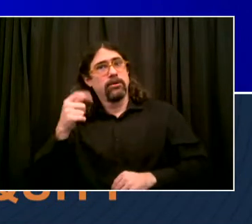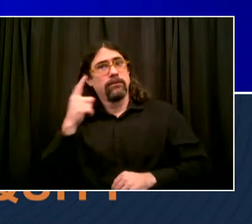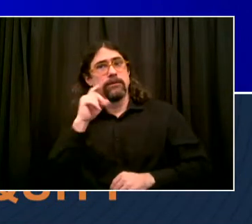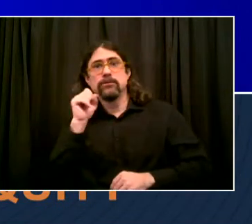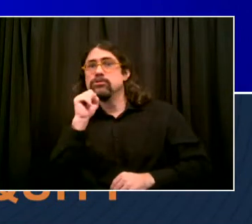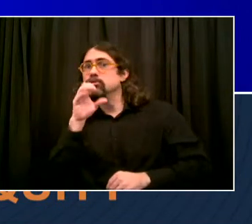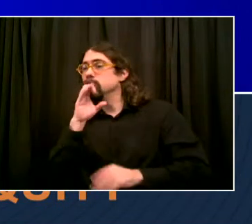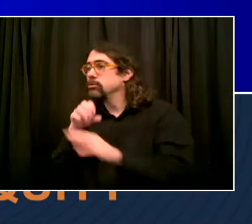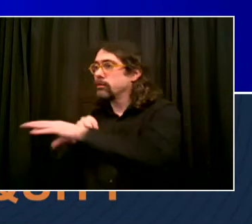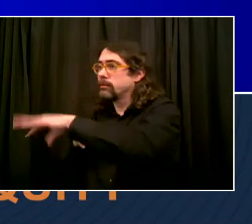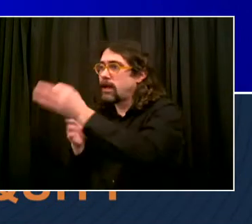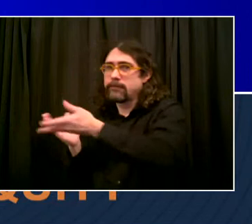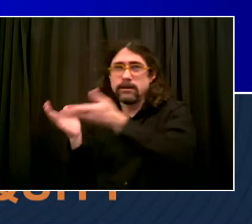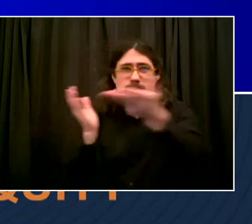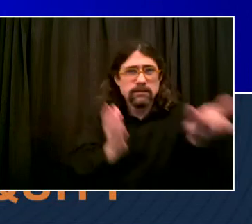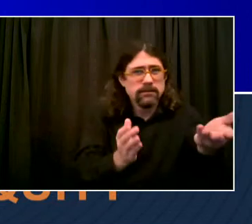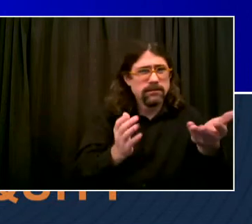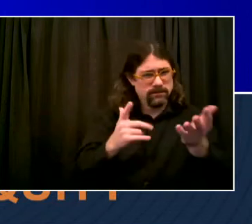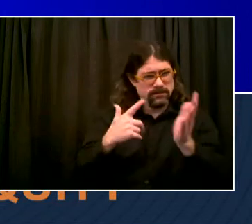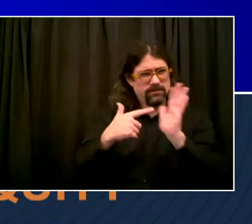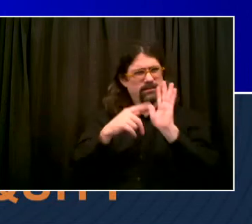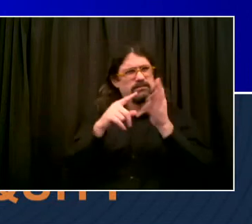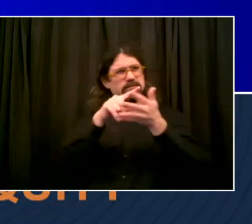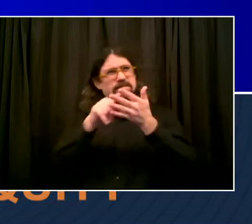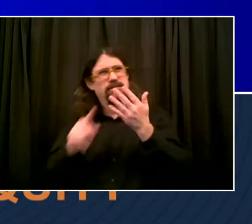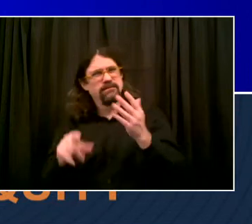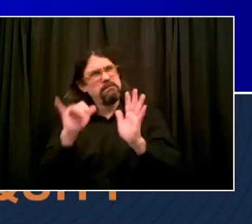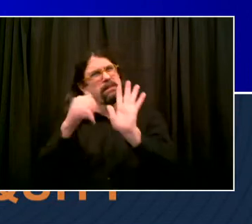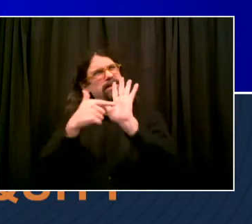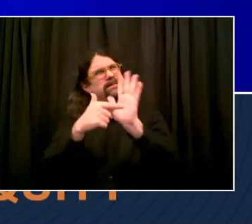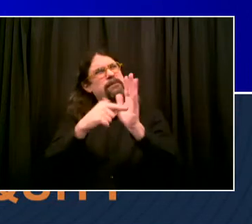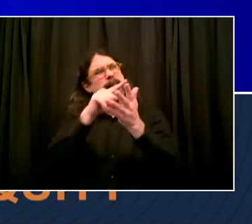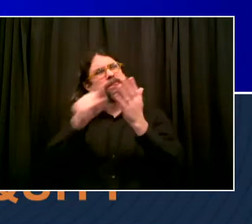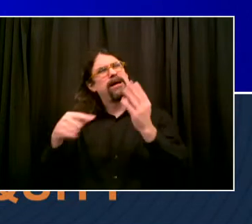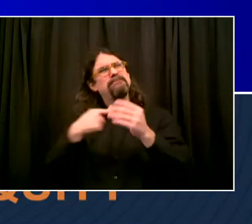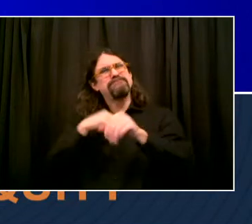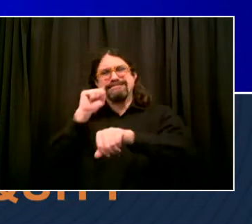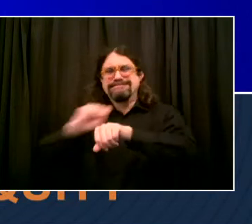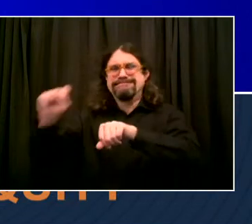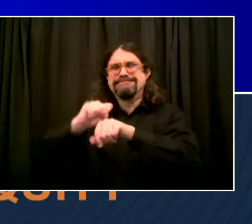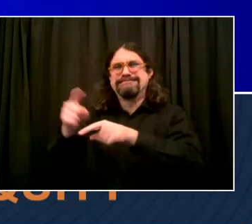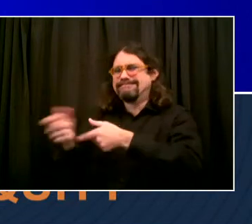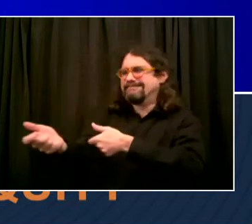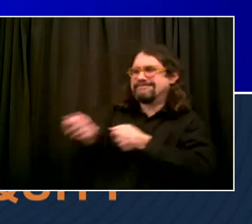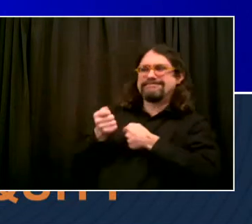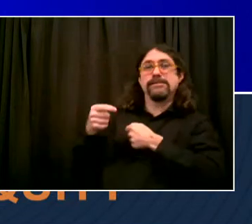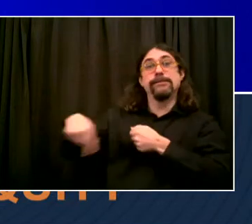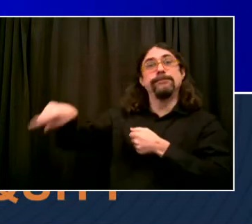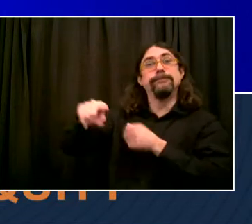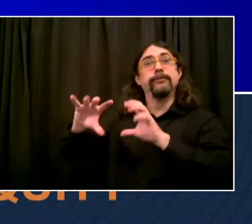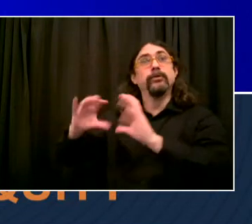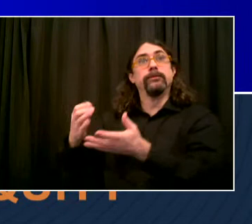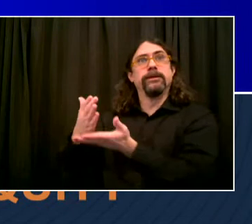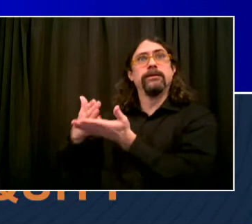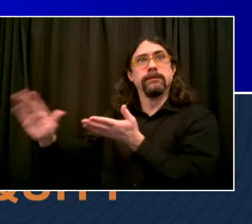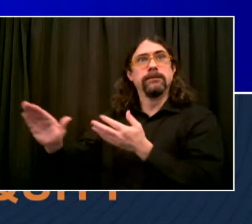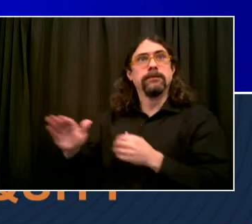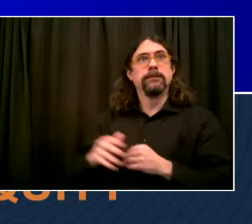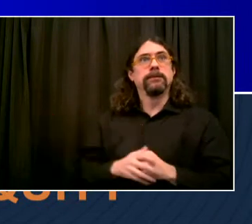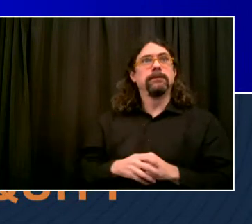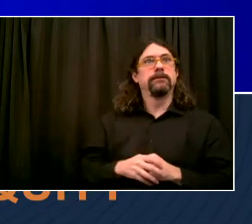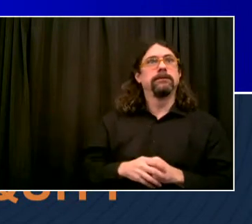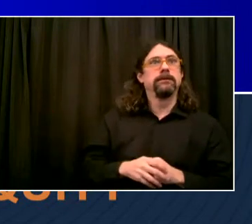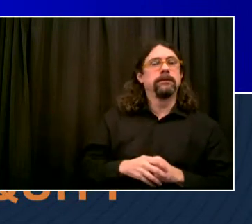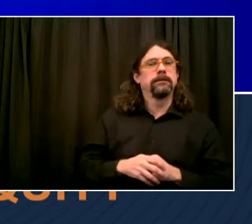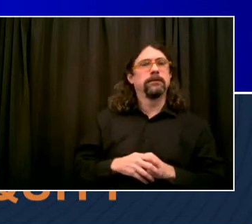appointment and get to it and back. These are the kinds of things we need to do more and more. But we also have to be honest and